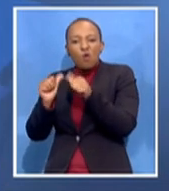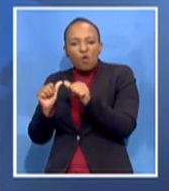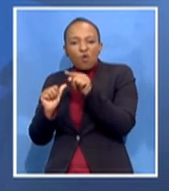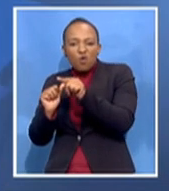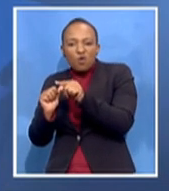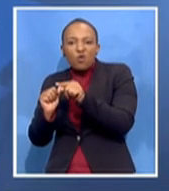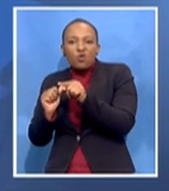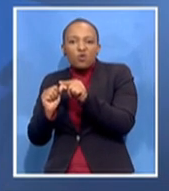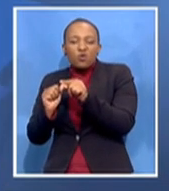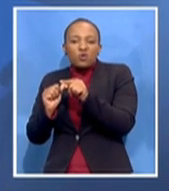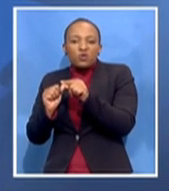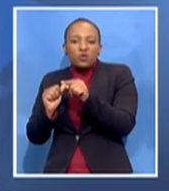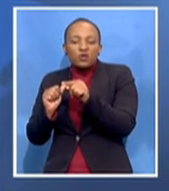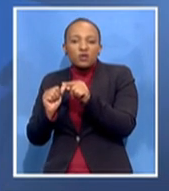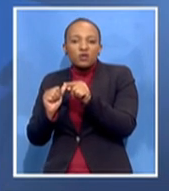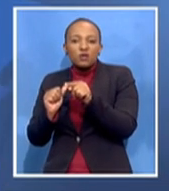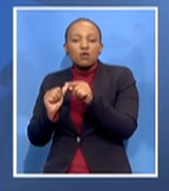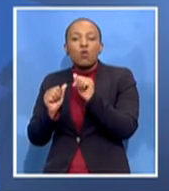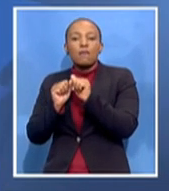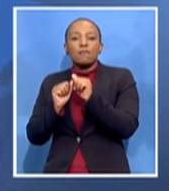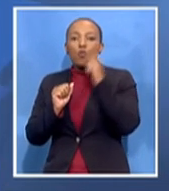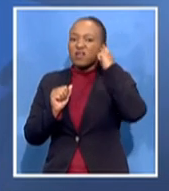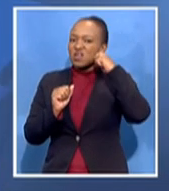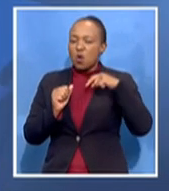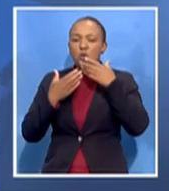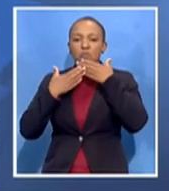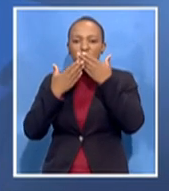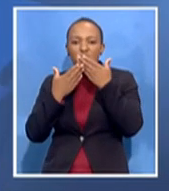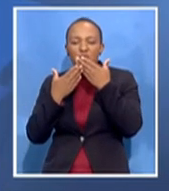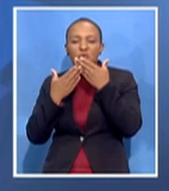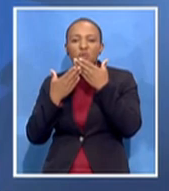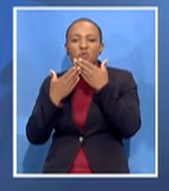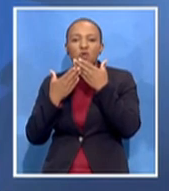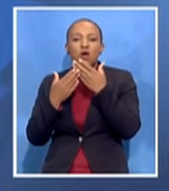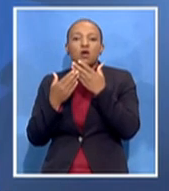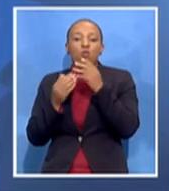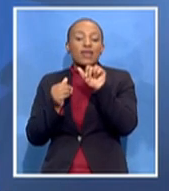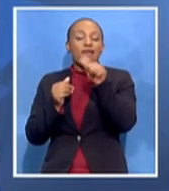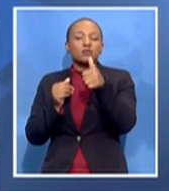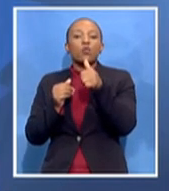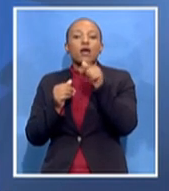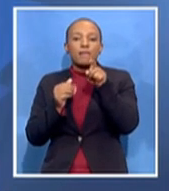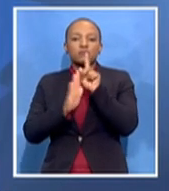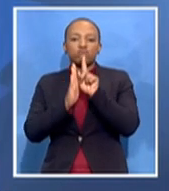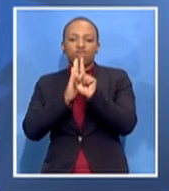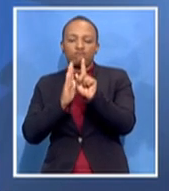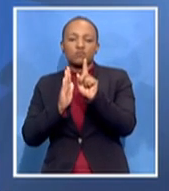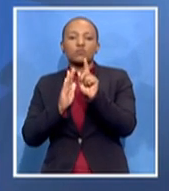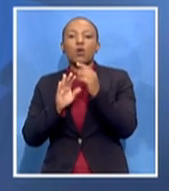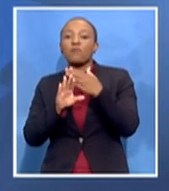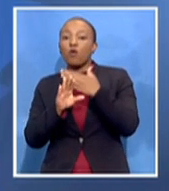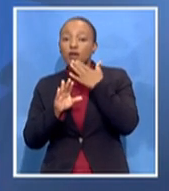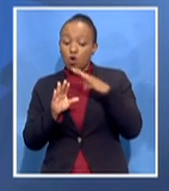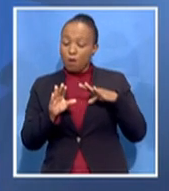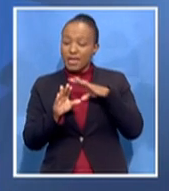ignore the next summons to appear before the Commission. So once again, the NPA has to make